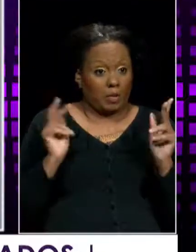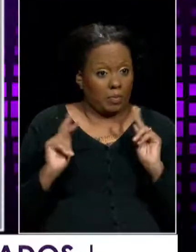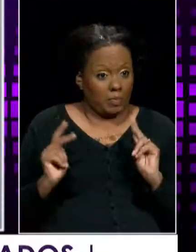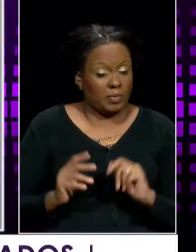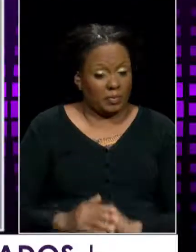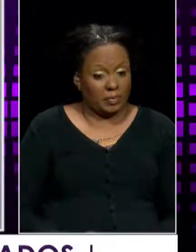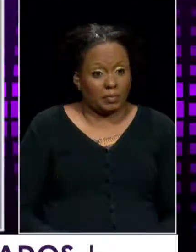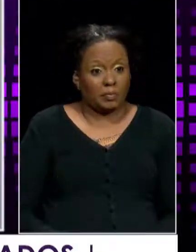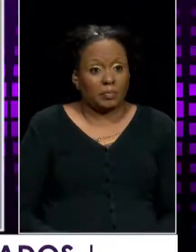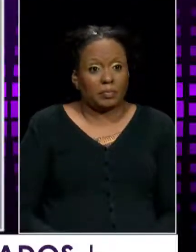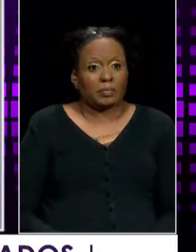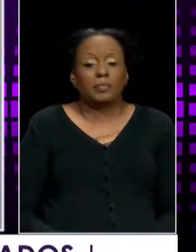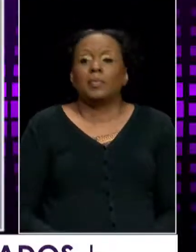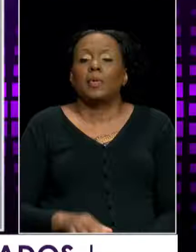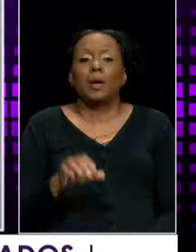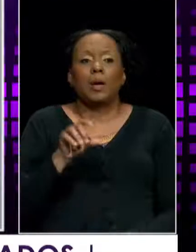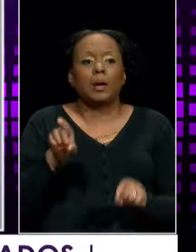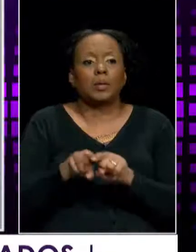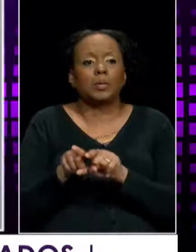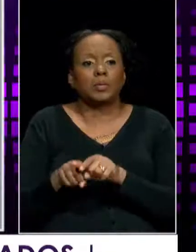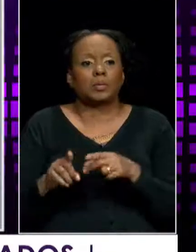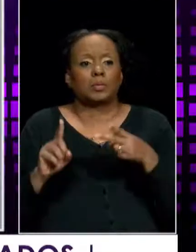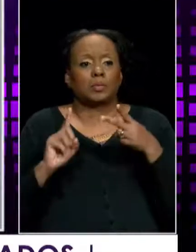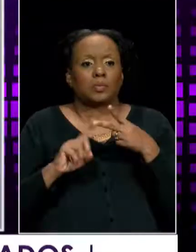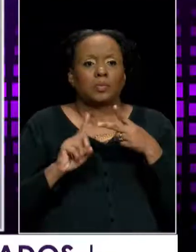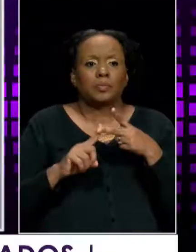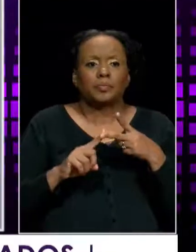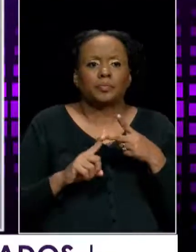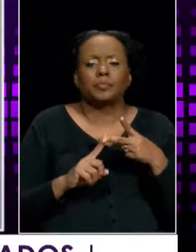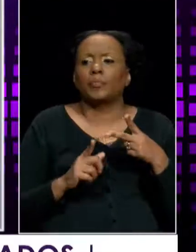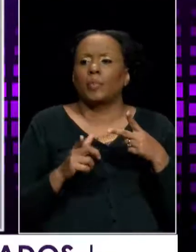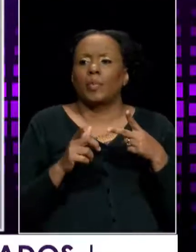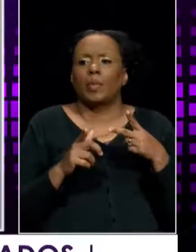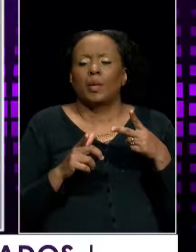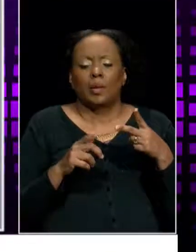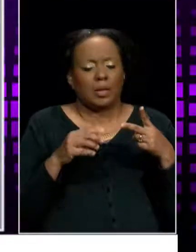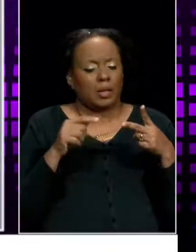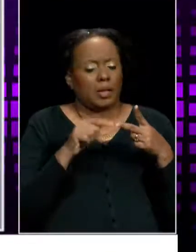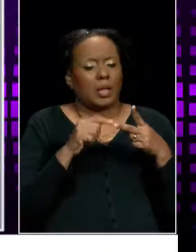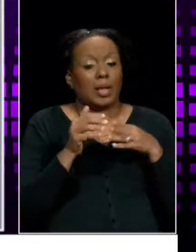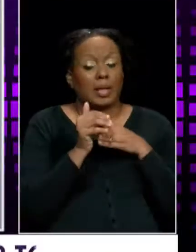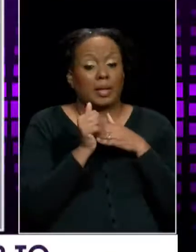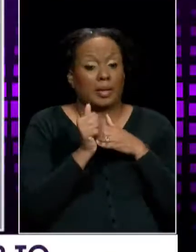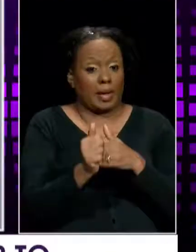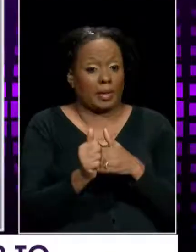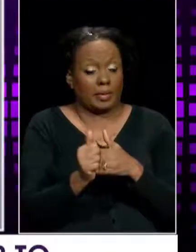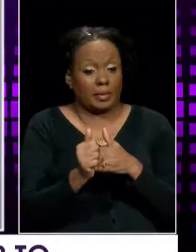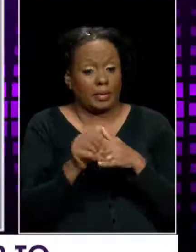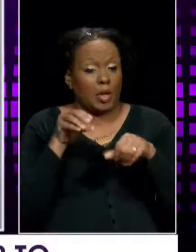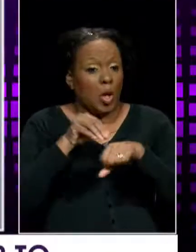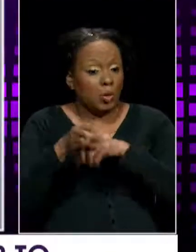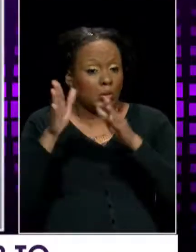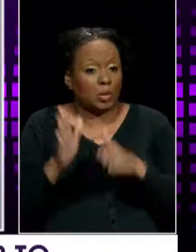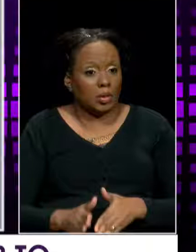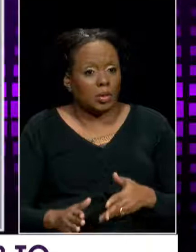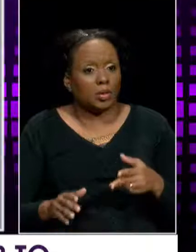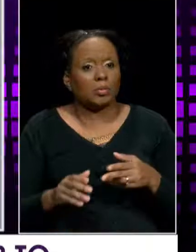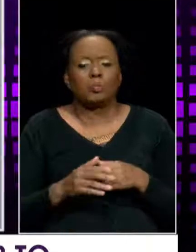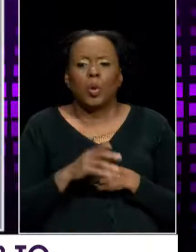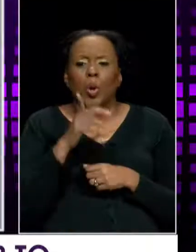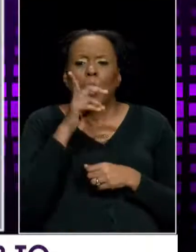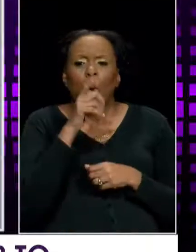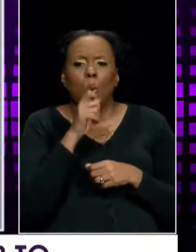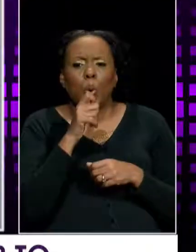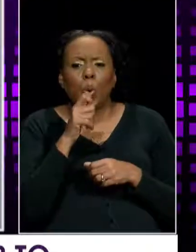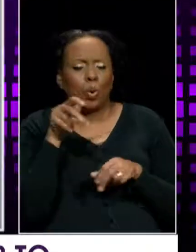these guidance counselors accountable, or who are looking to see that these guidance counselors are actually doing what they're supposed to do?